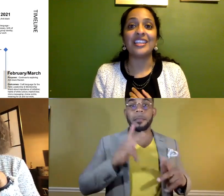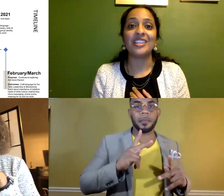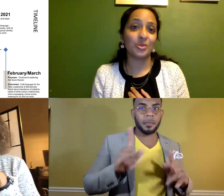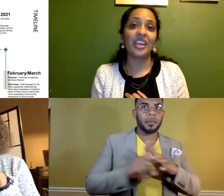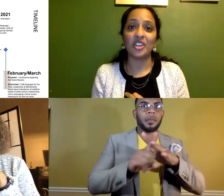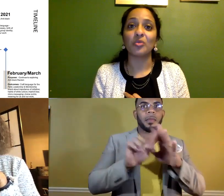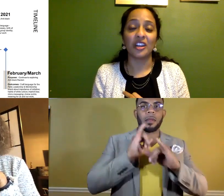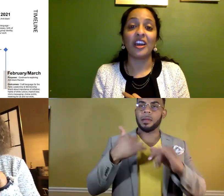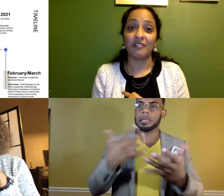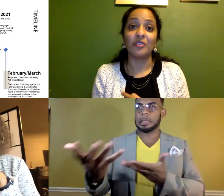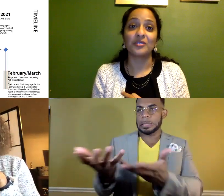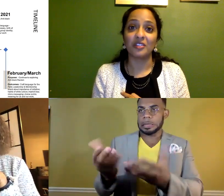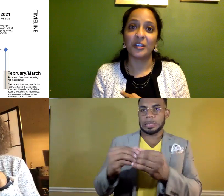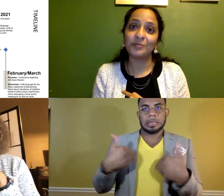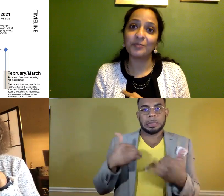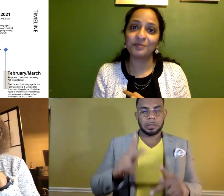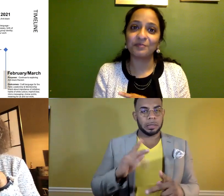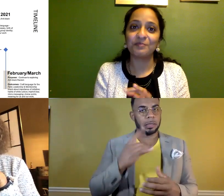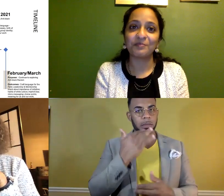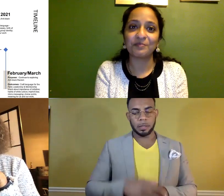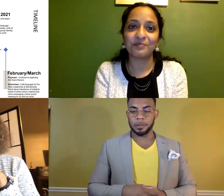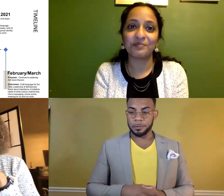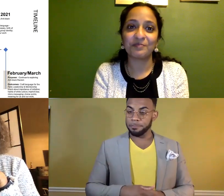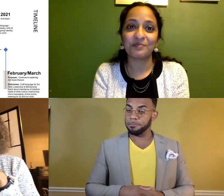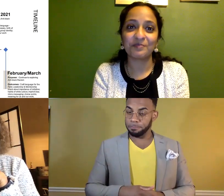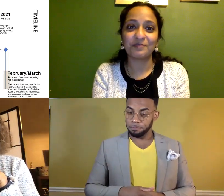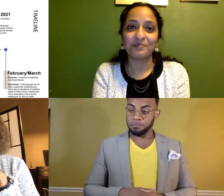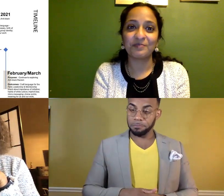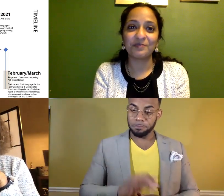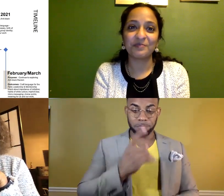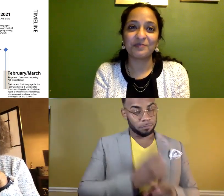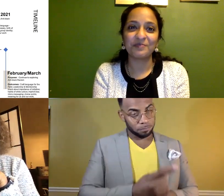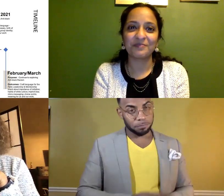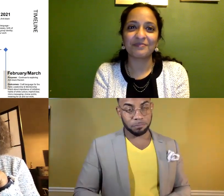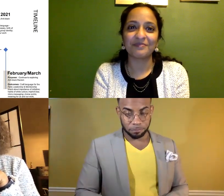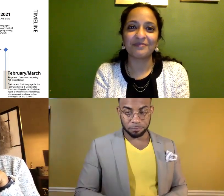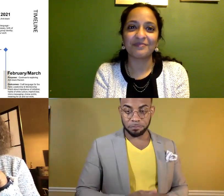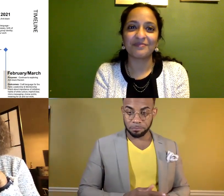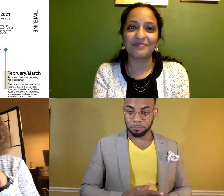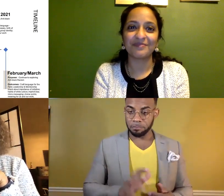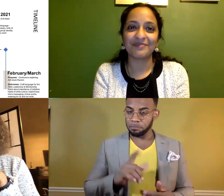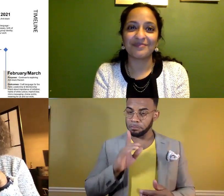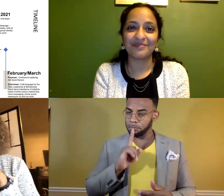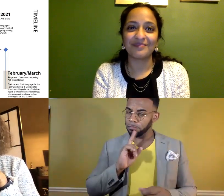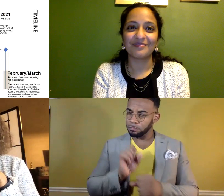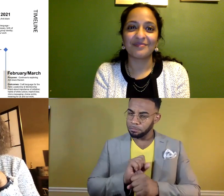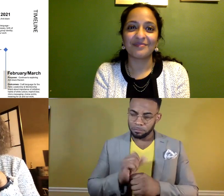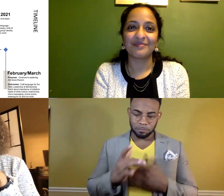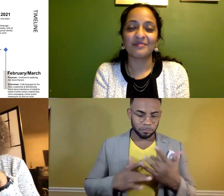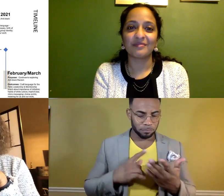that we need to engage more young folks of color. Absolutely. That's right. That's right. Those are going to be really